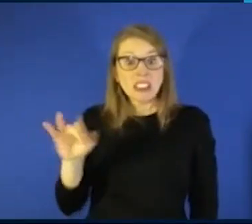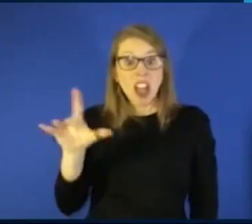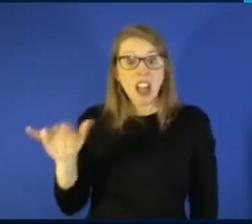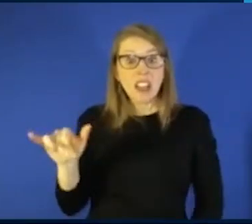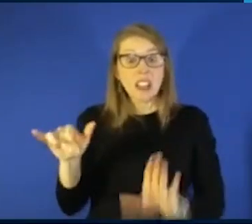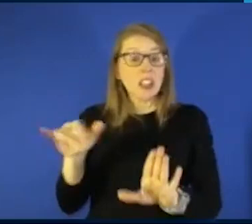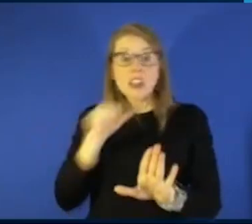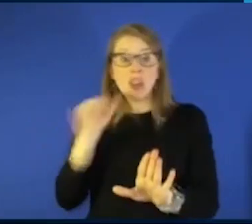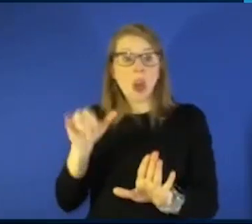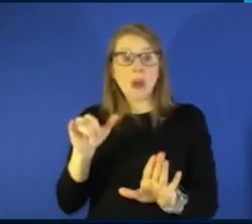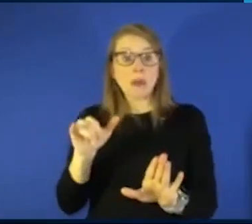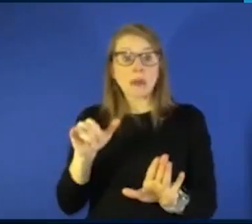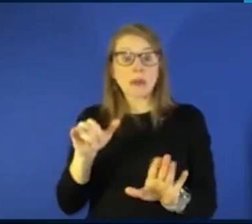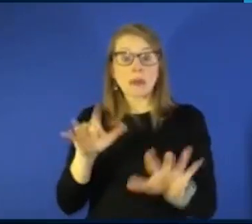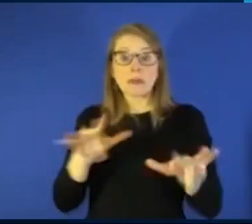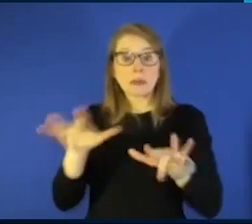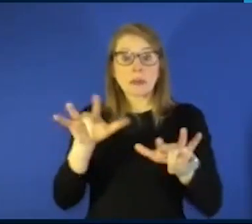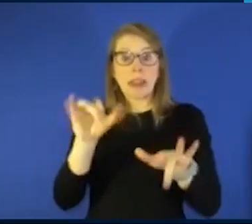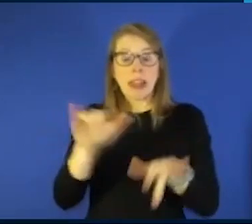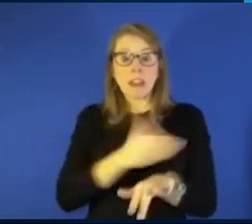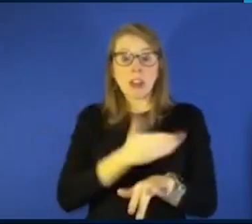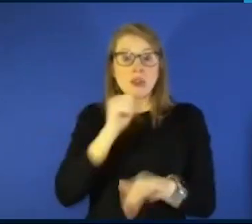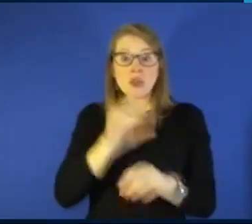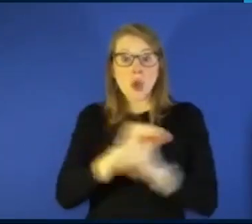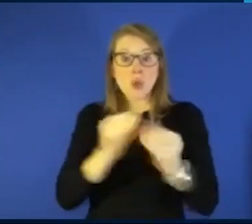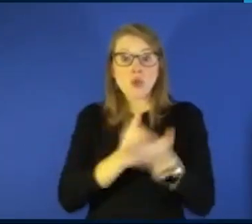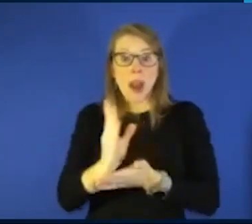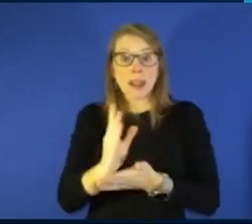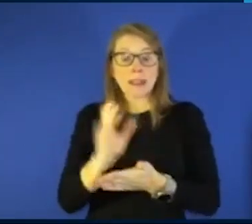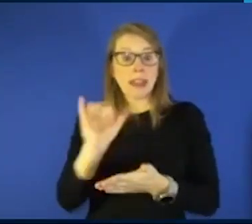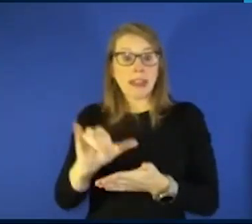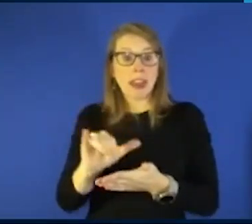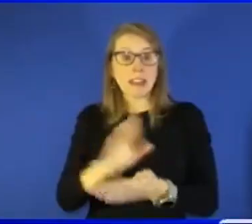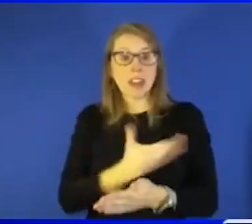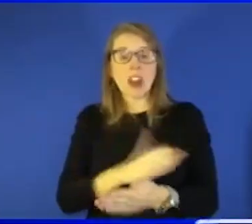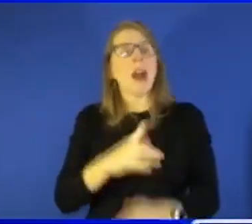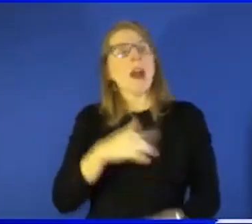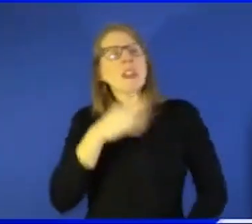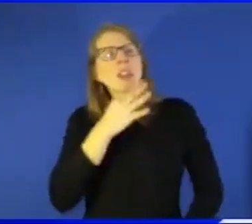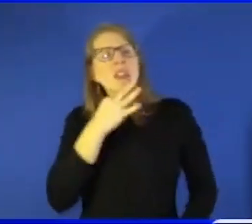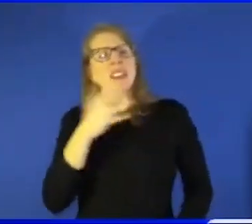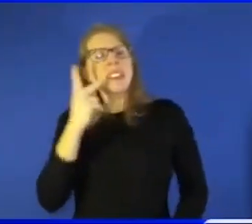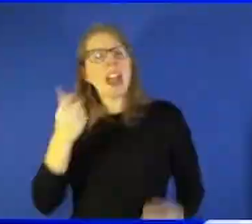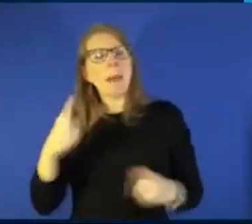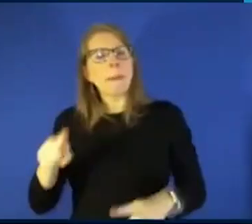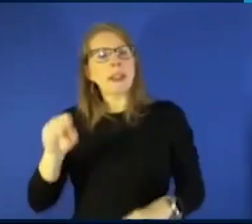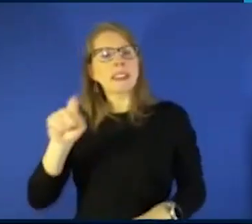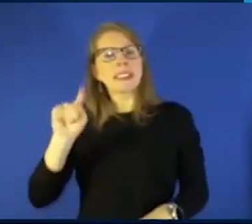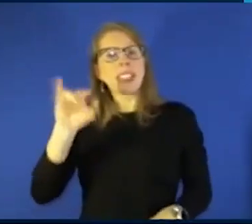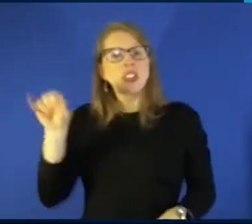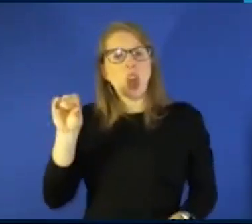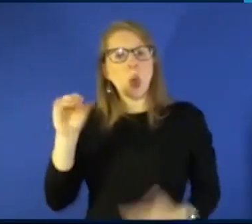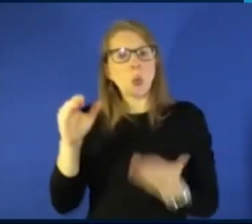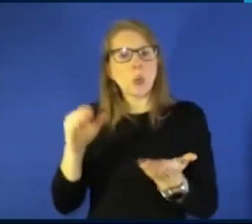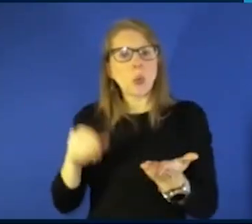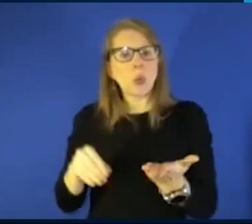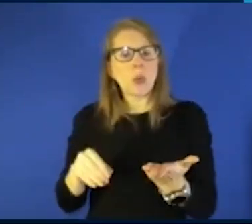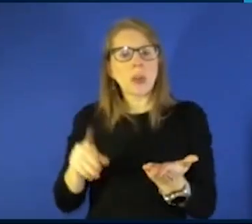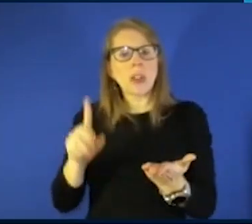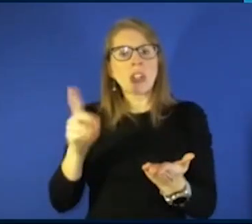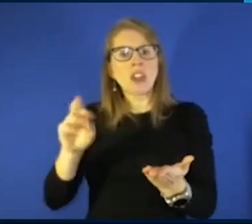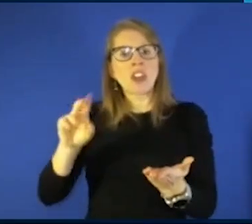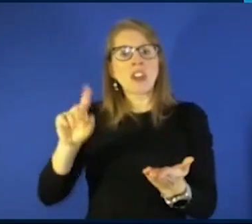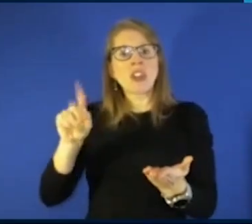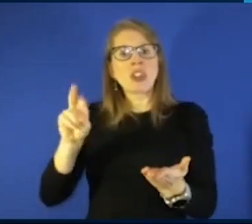song. Oh, yeah, that's right. I can't do that. happened? I'm curious to see what's going up in St. Joe. Yeah. Yeah. With Dr. Turner, what are you